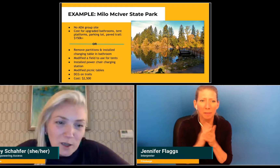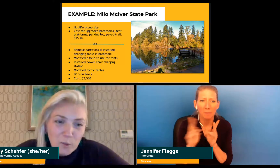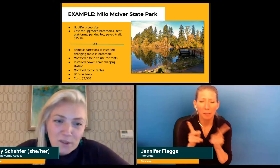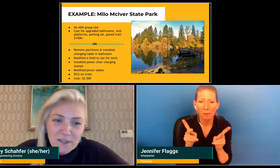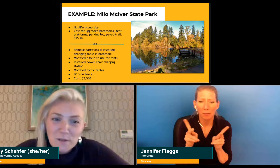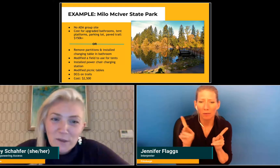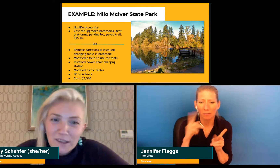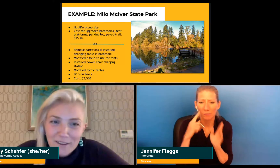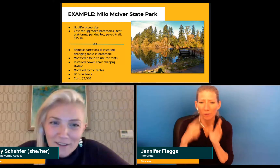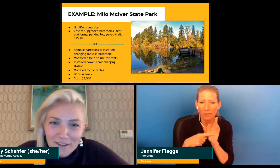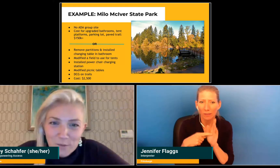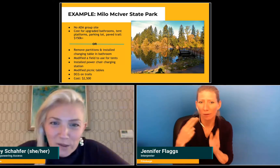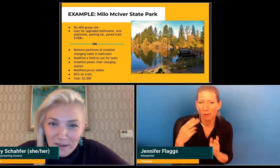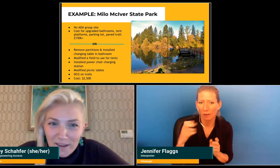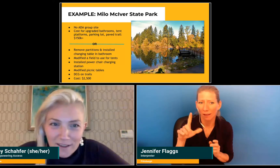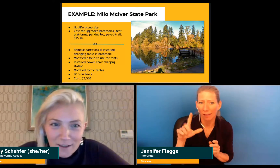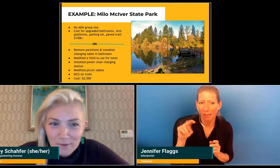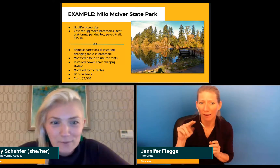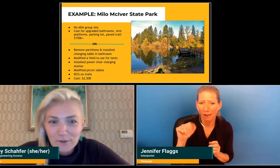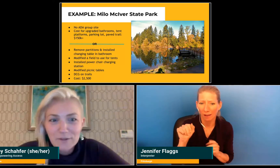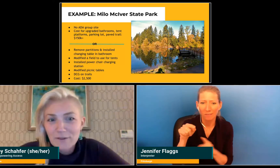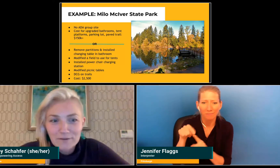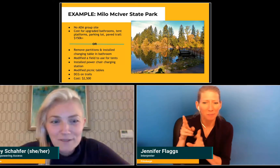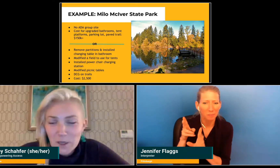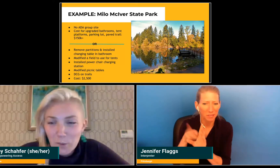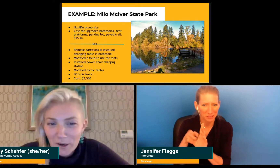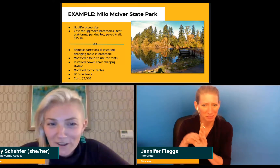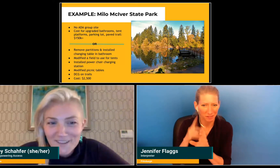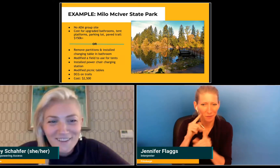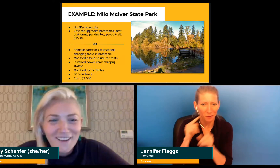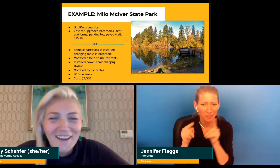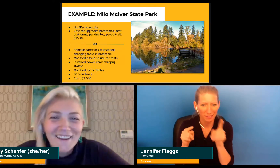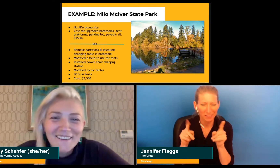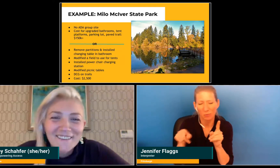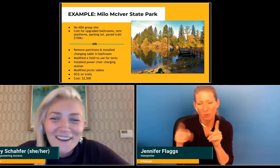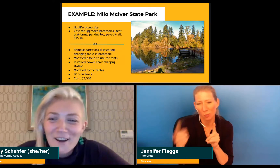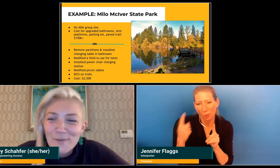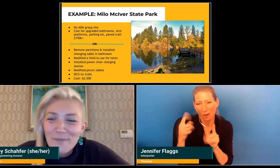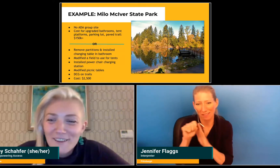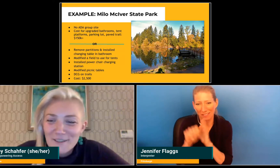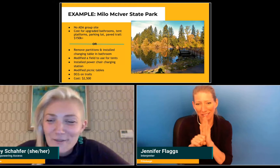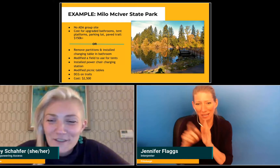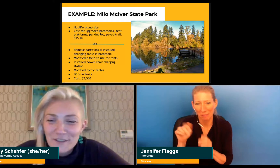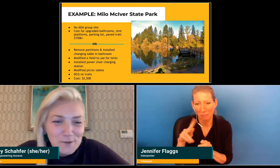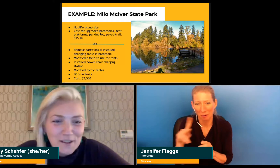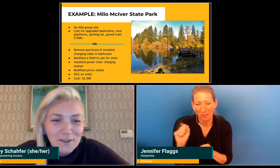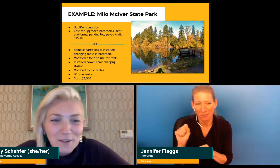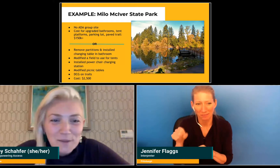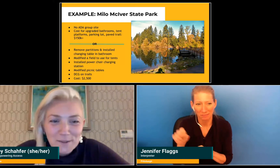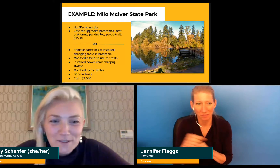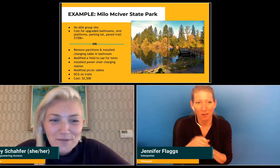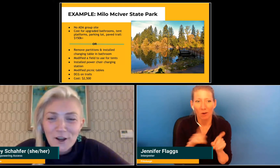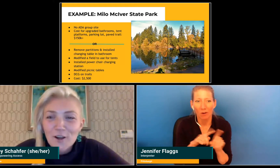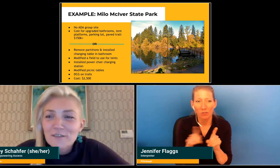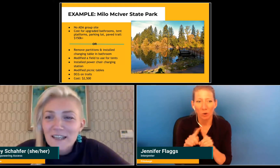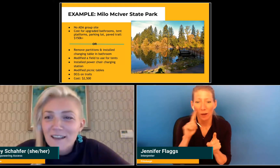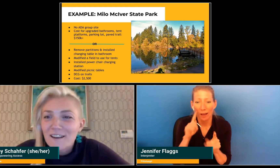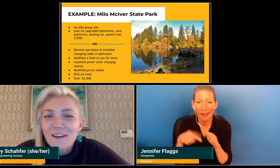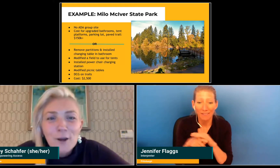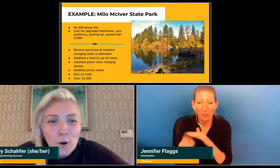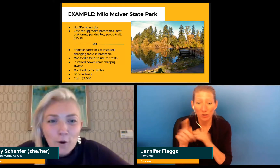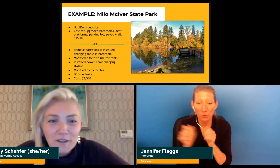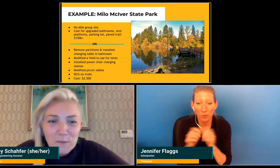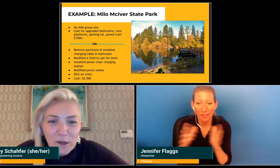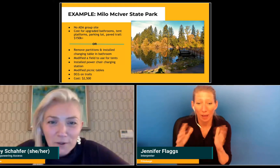was a participant in this, being that it was one of state parks, and also Adventures Without Limits was involved,